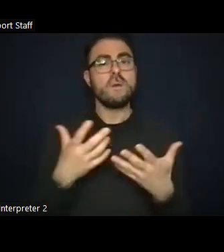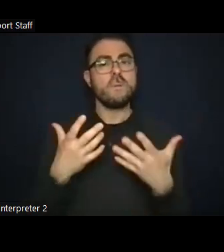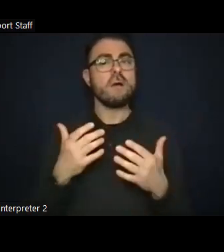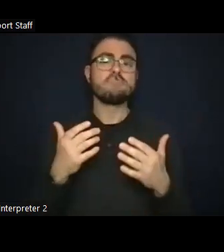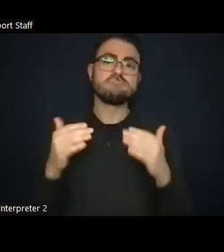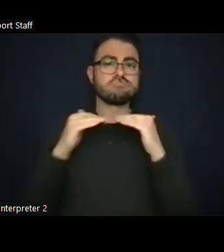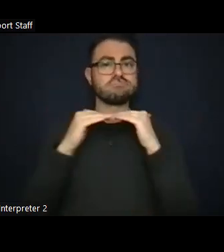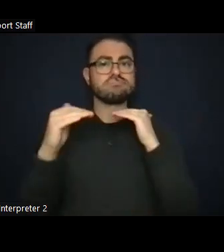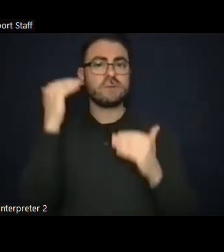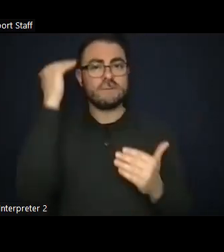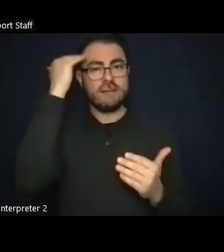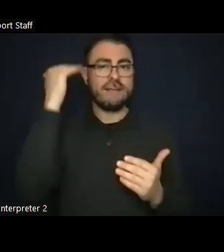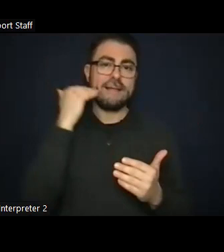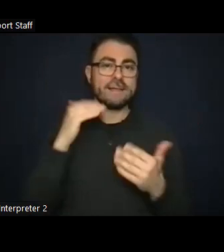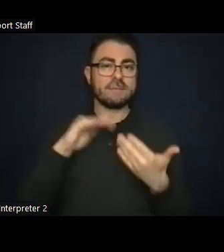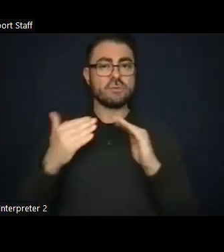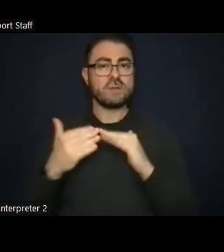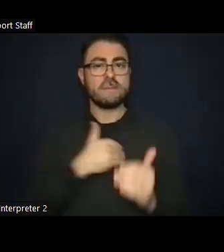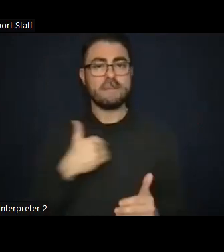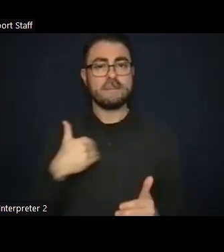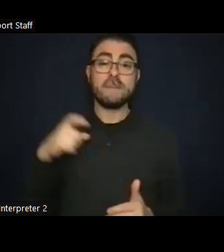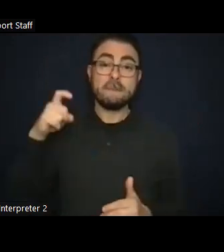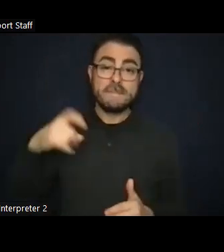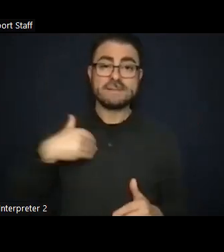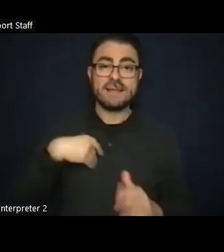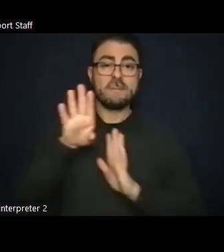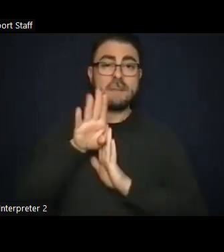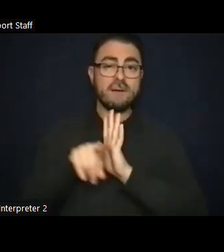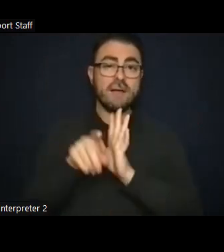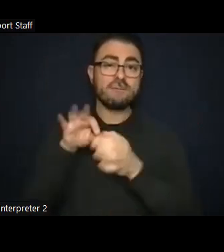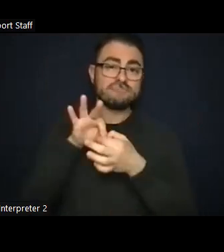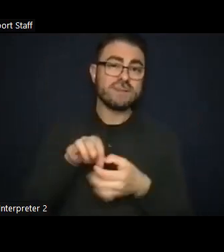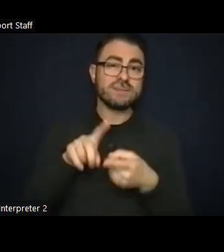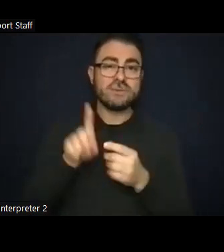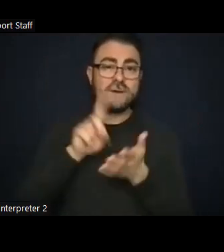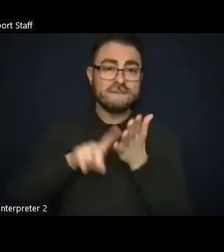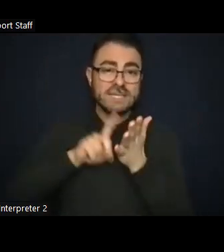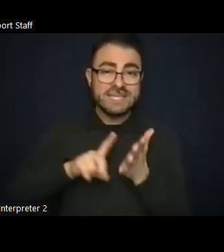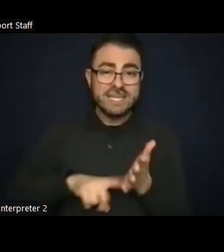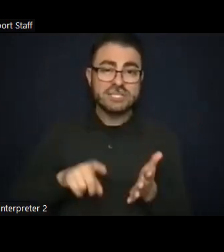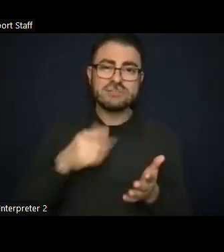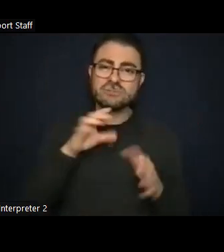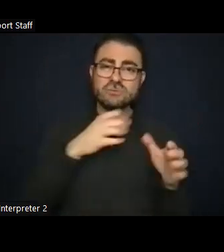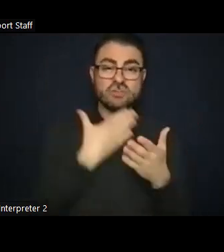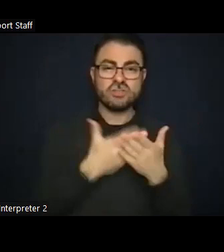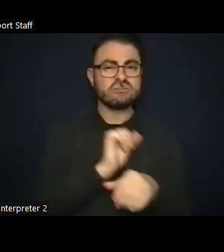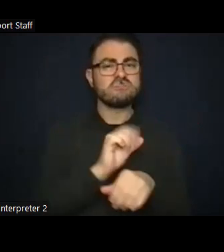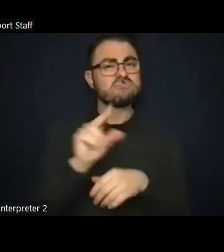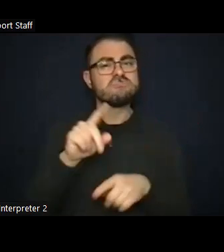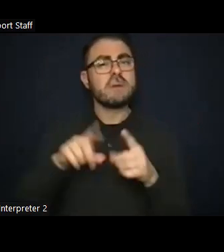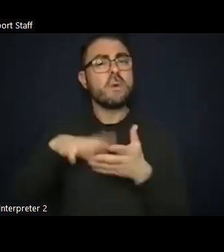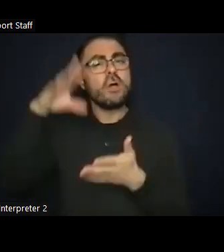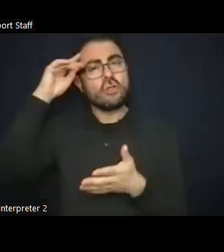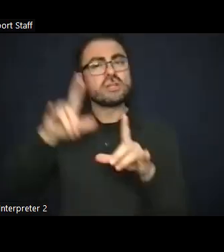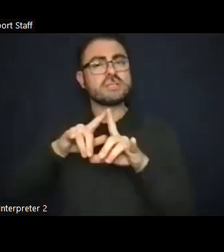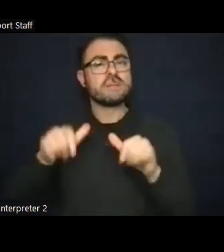community members on this. They don't necessarily need to have a background in investigations to do a good job. They'll learn about that as they're on the board.